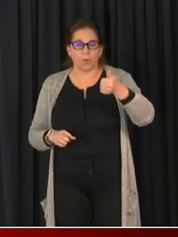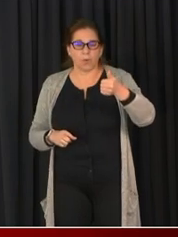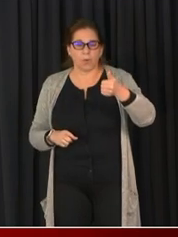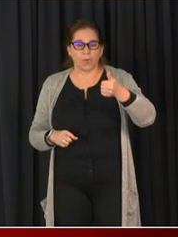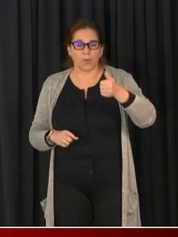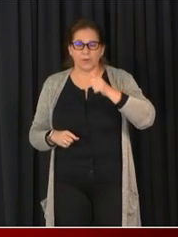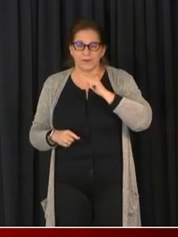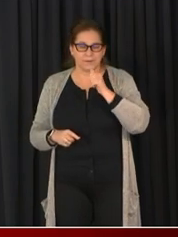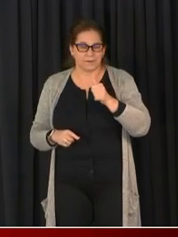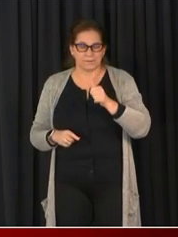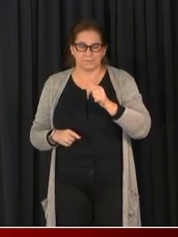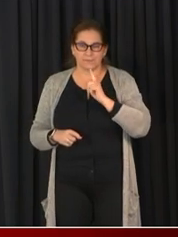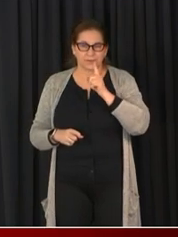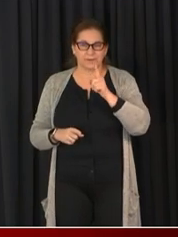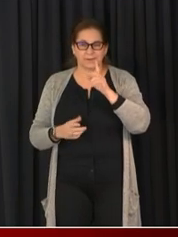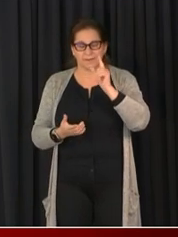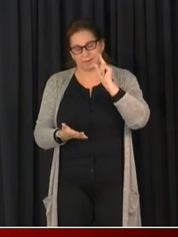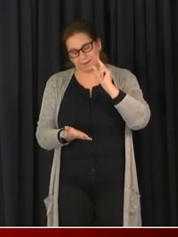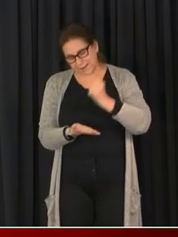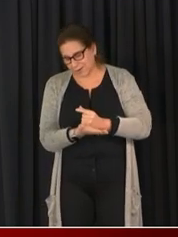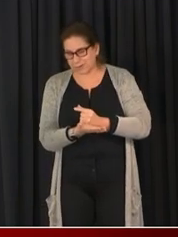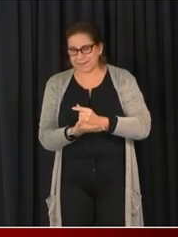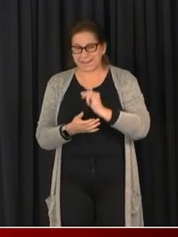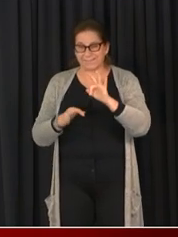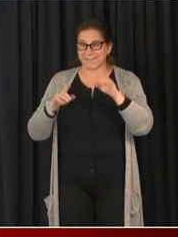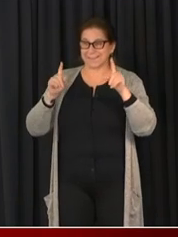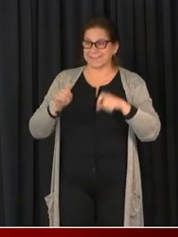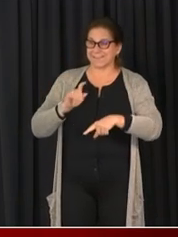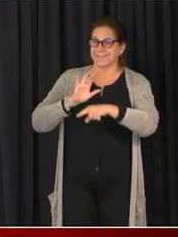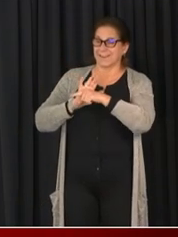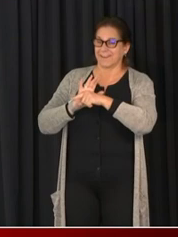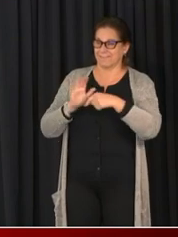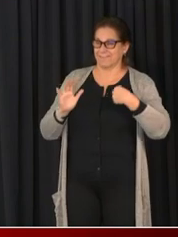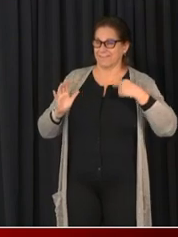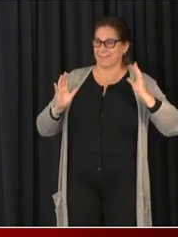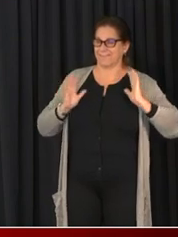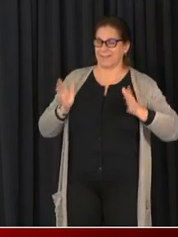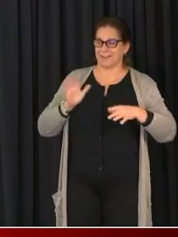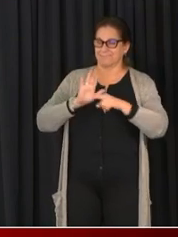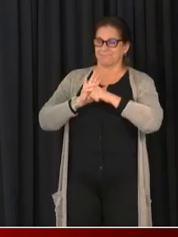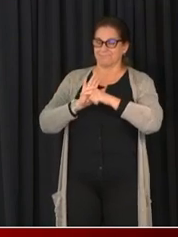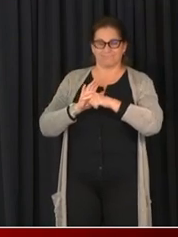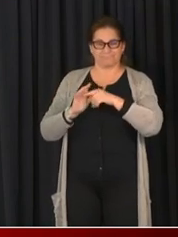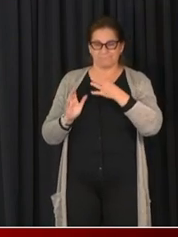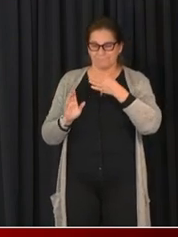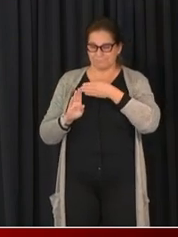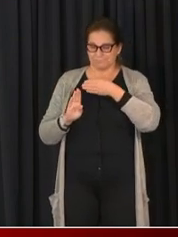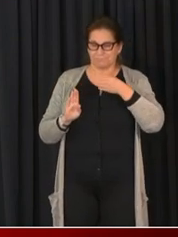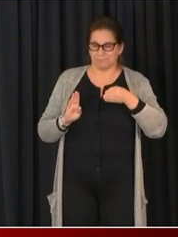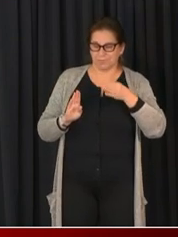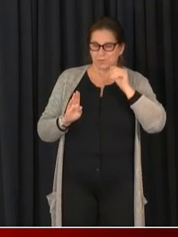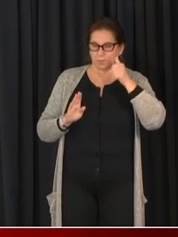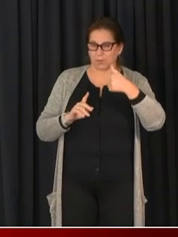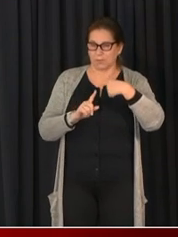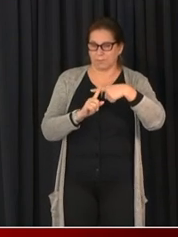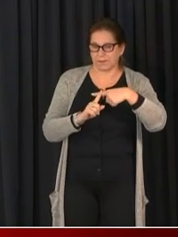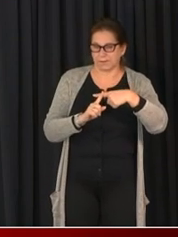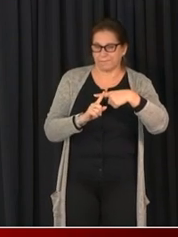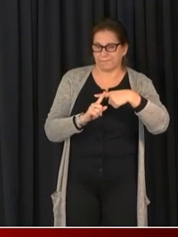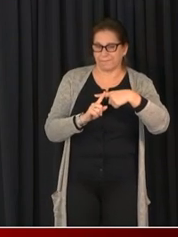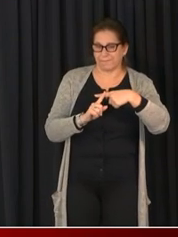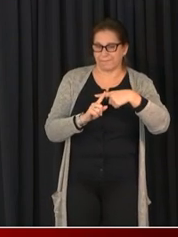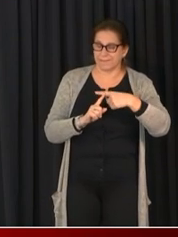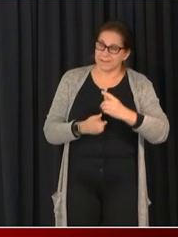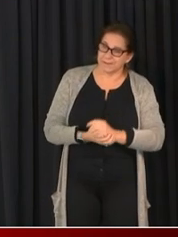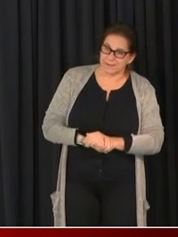tests negative does not mean that they will remain virus-free, and they can infect another